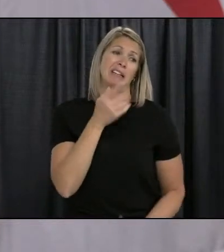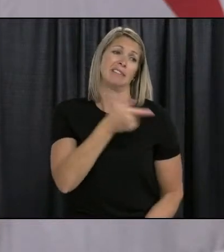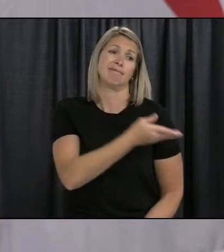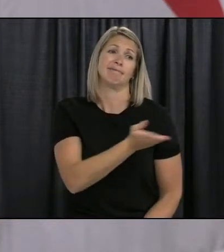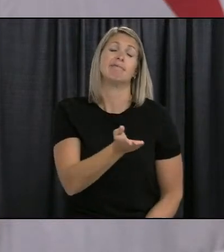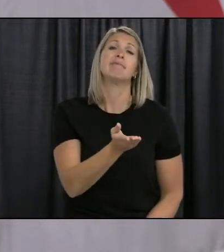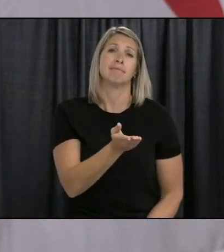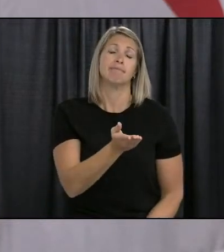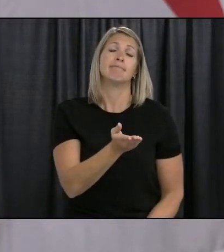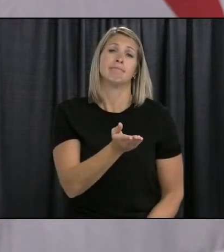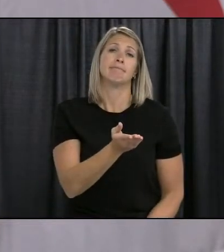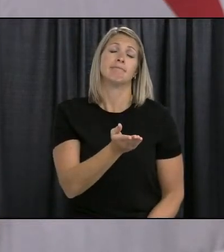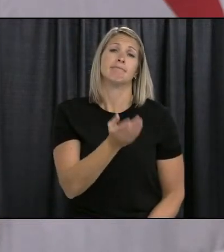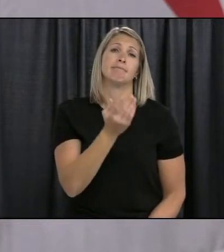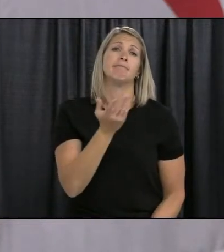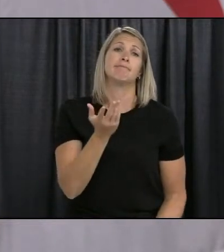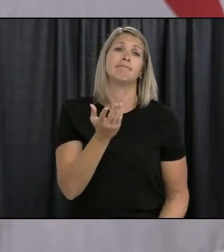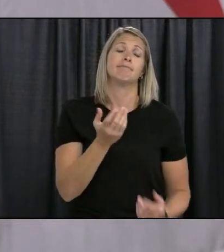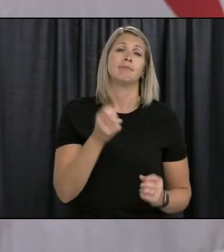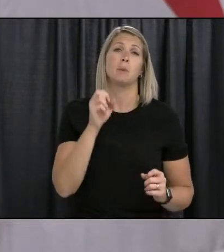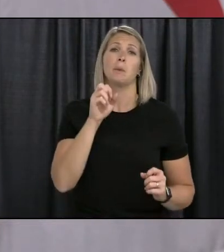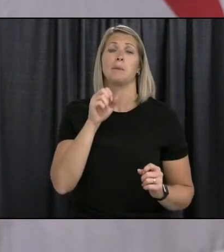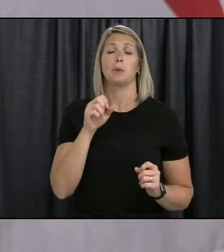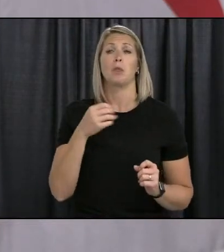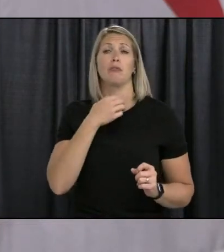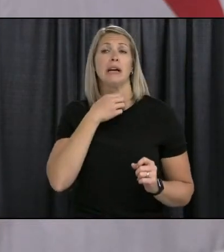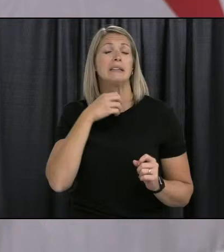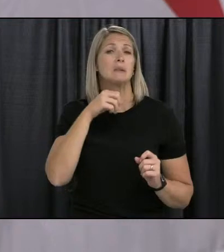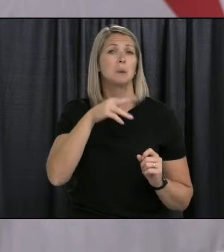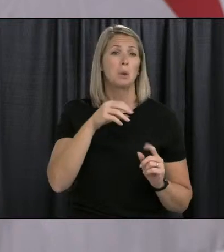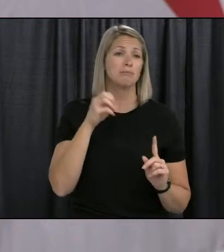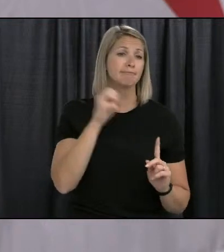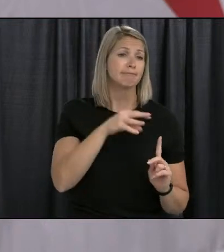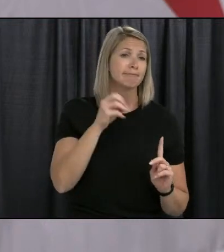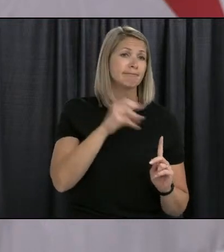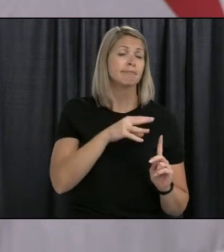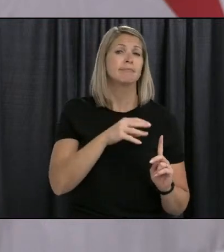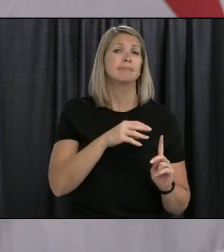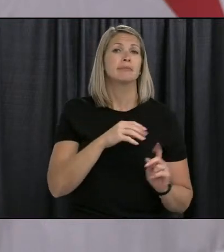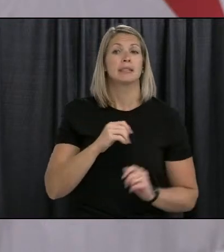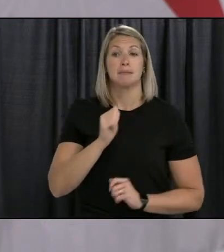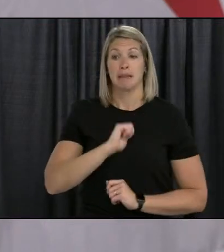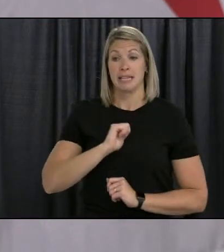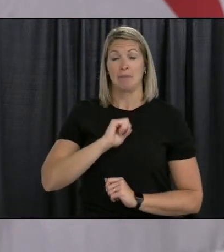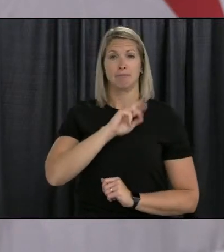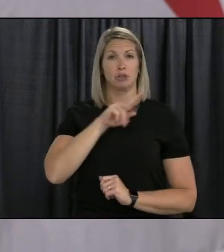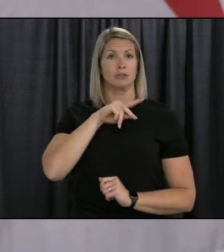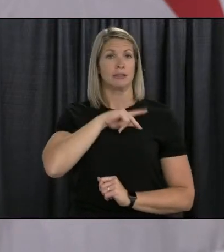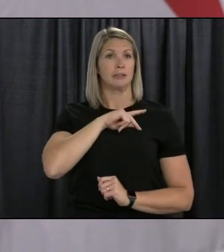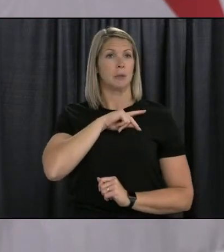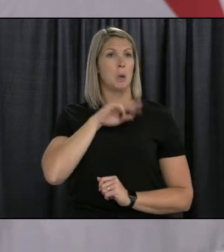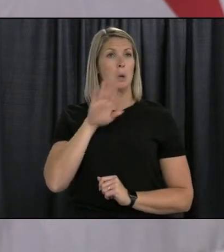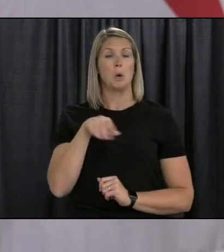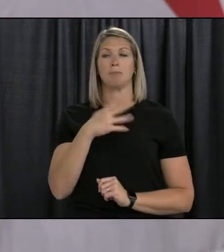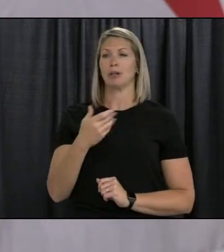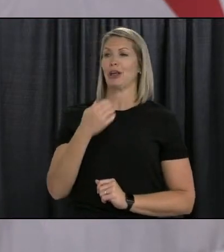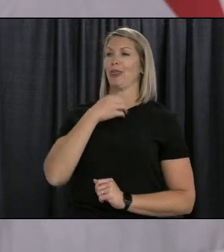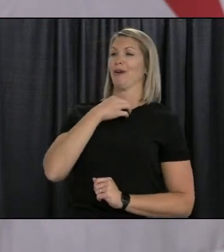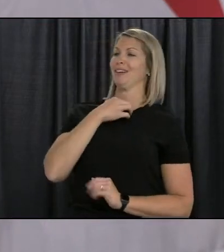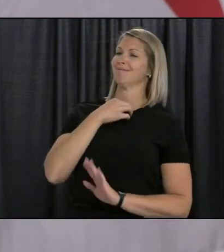such harassment, I guess, or threats. Personally, I've not received threats,